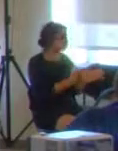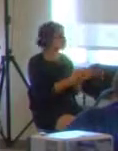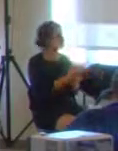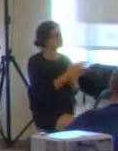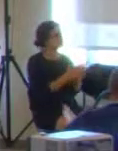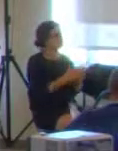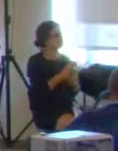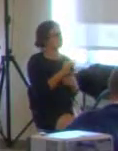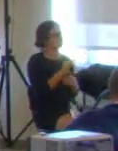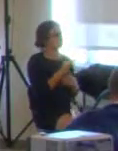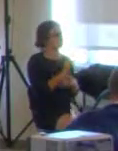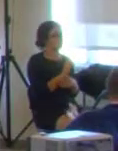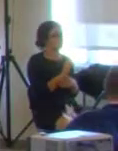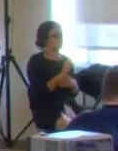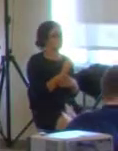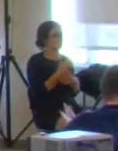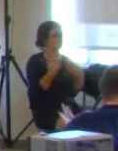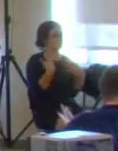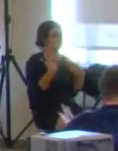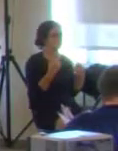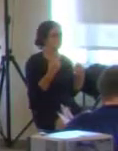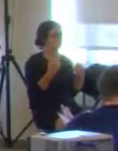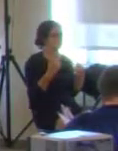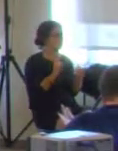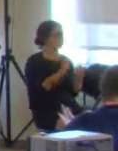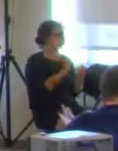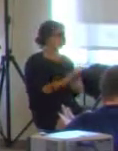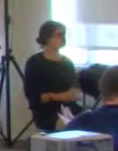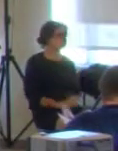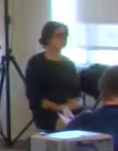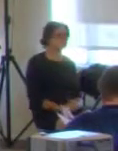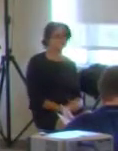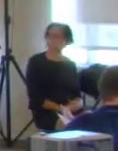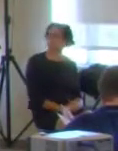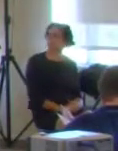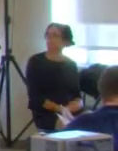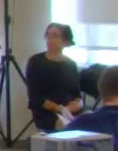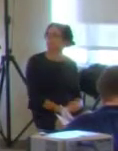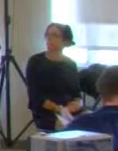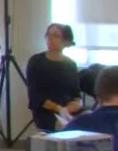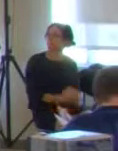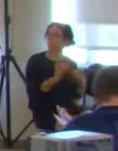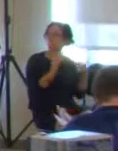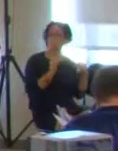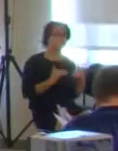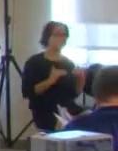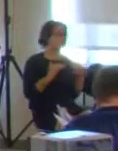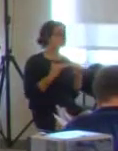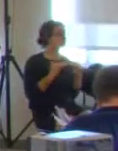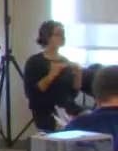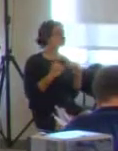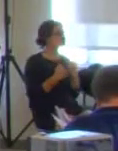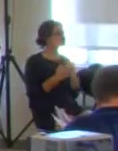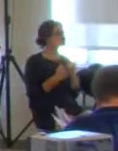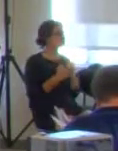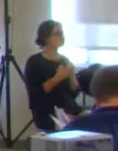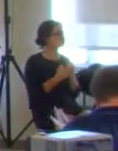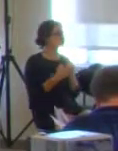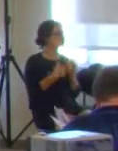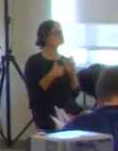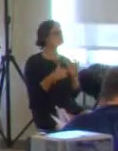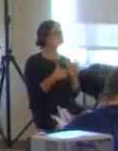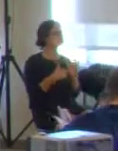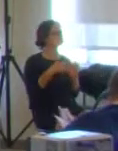the core of a recovery approach. Peer support reflects the fact that consumers have